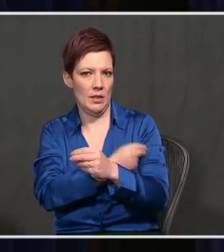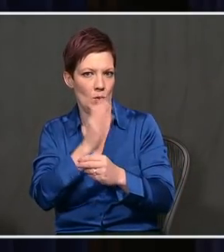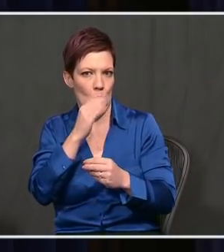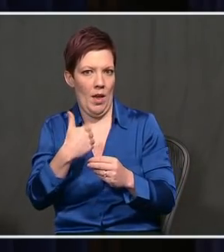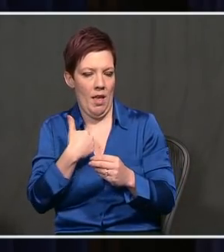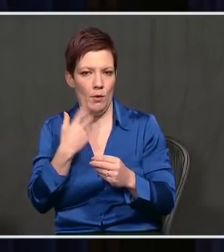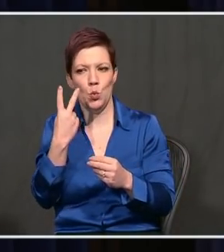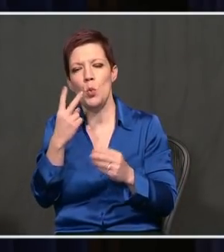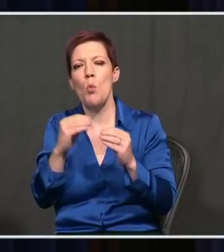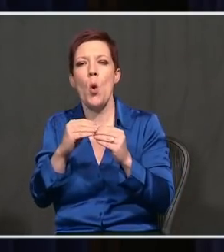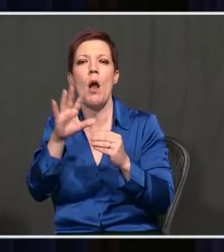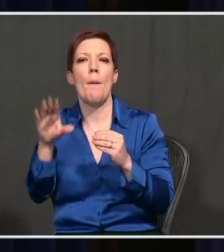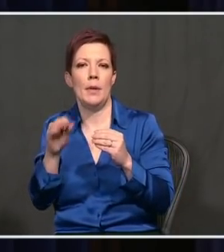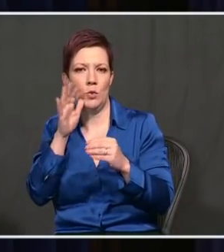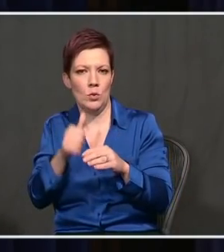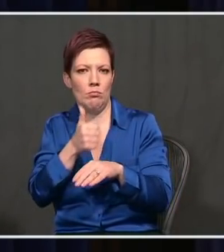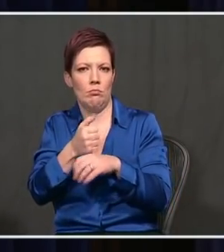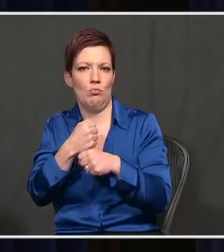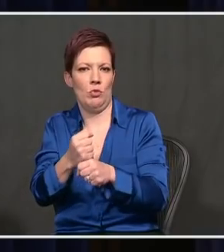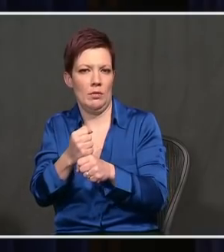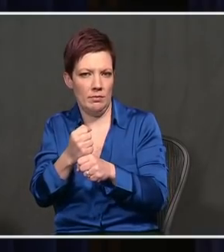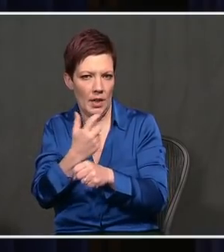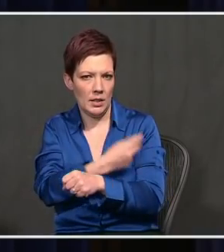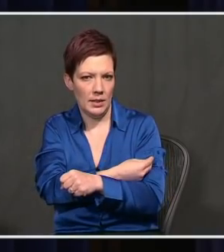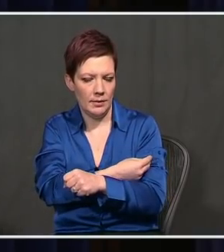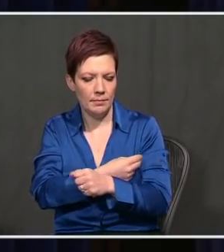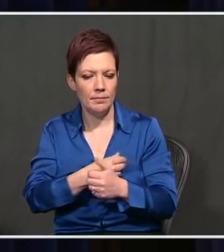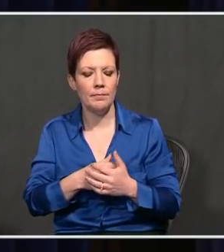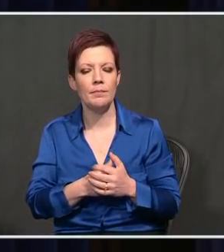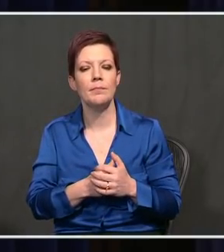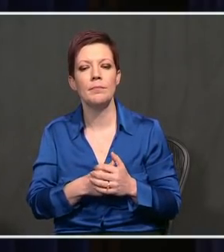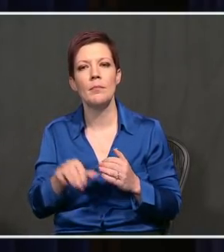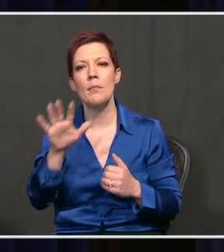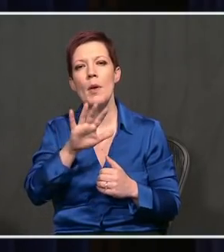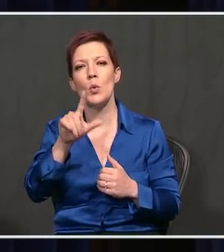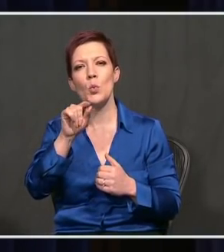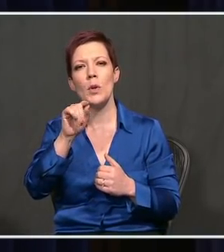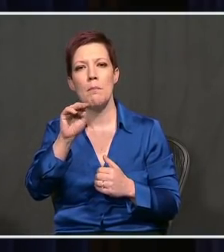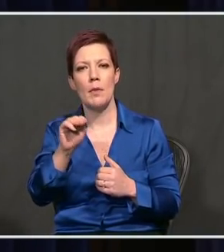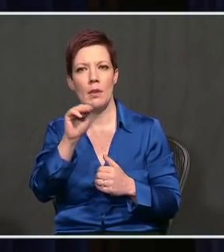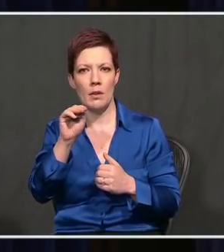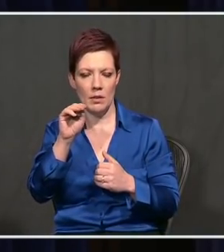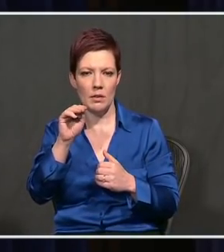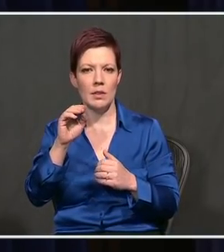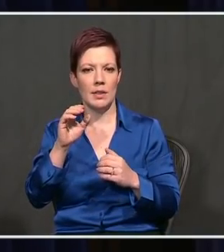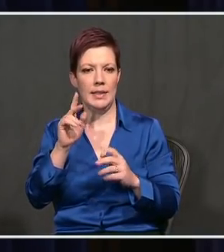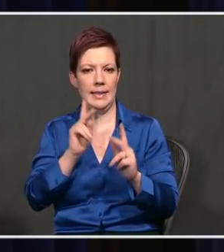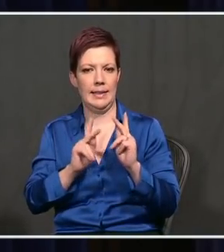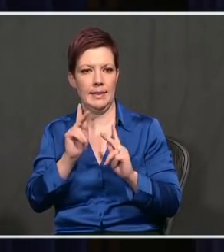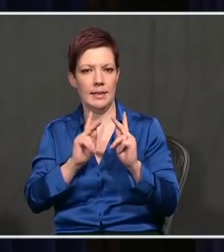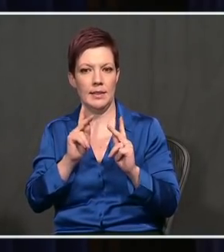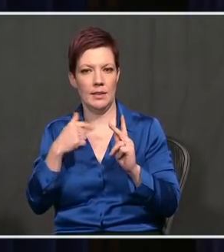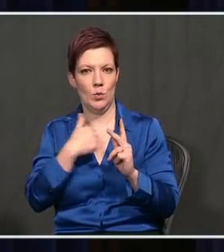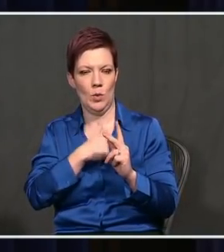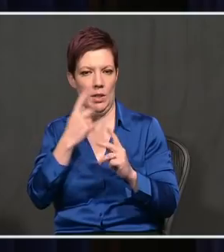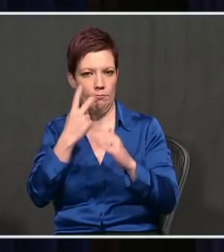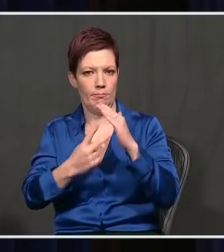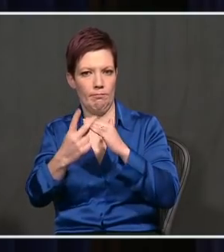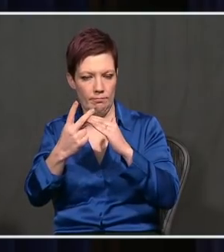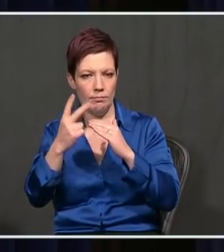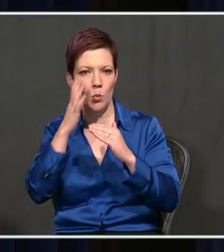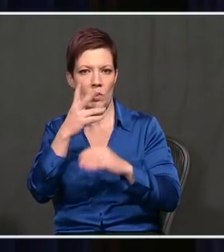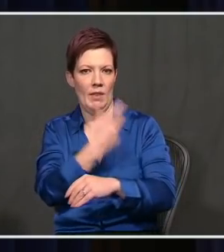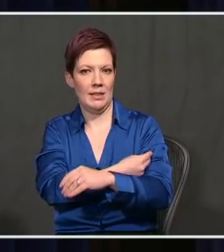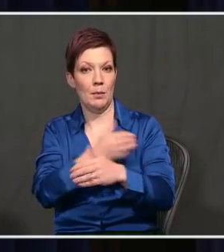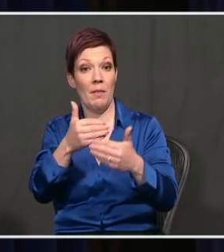to immunize about 20 million of our citizens before the end of this year,